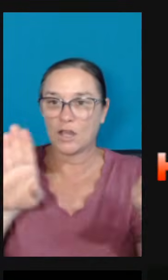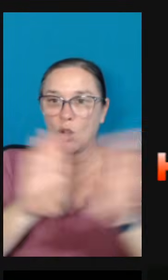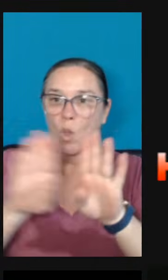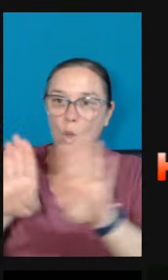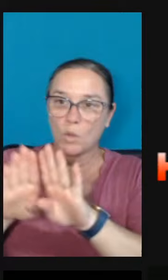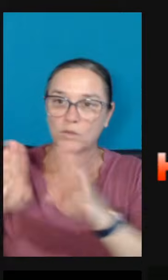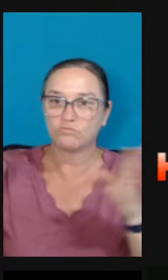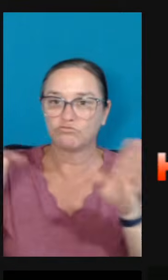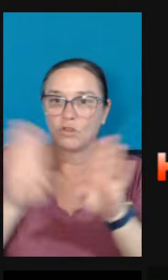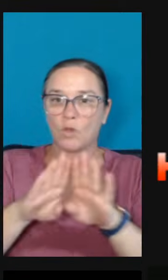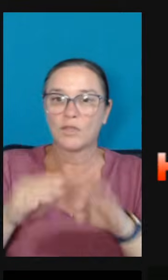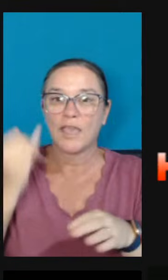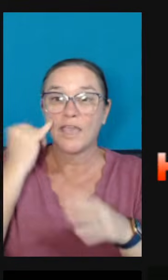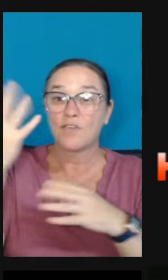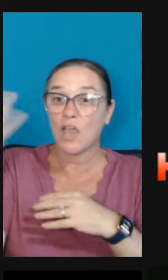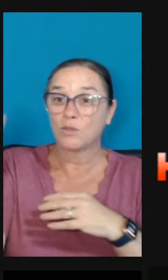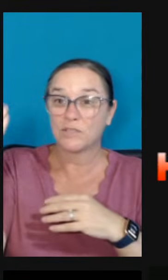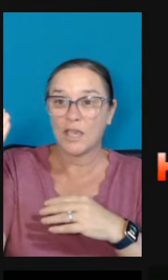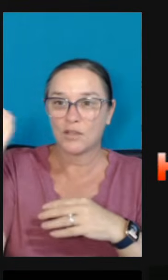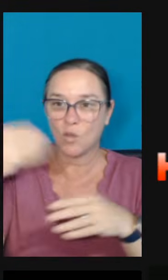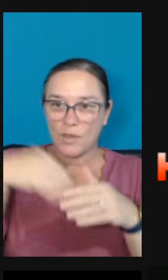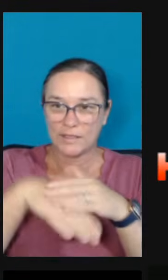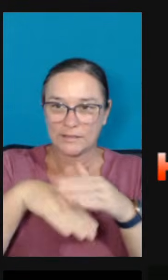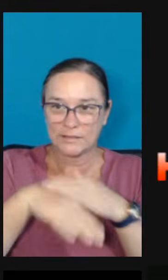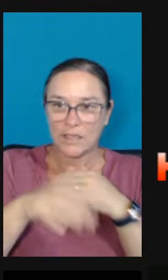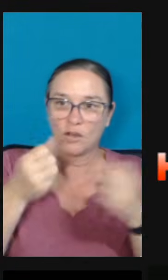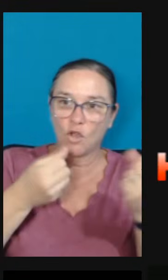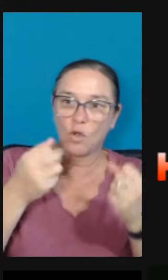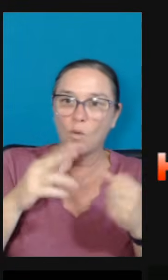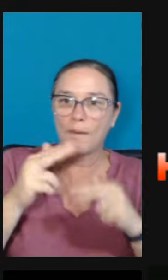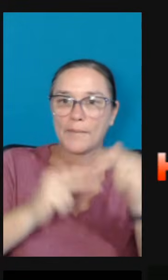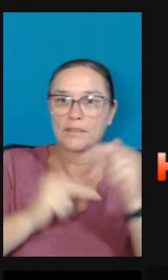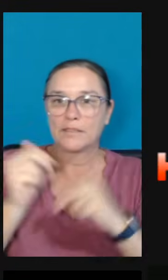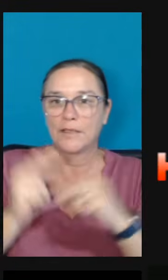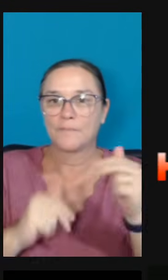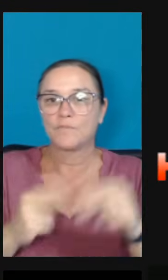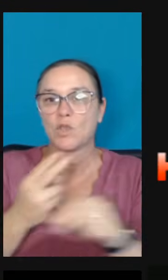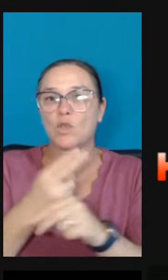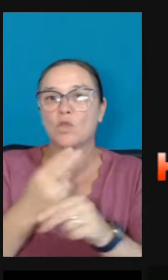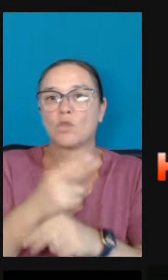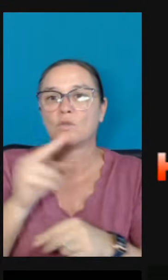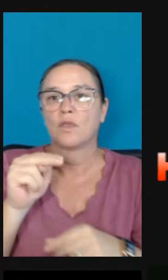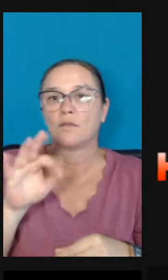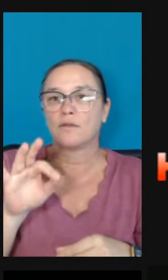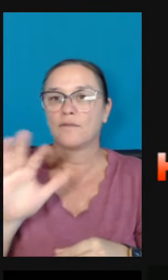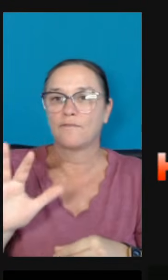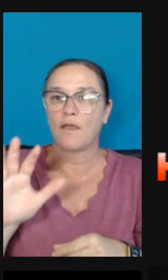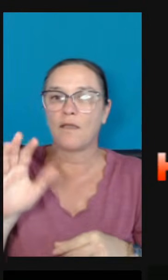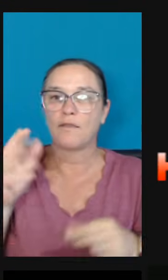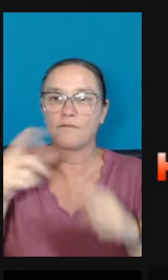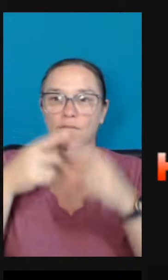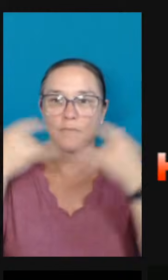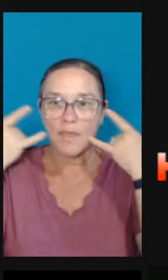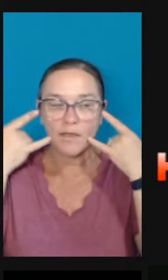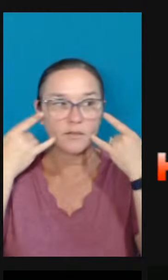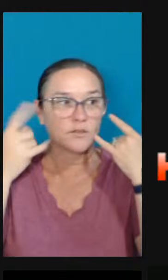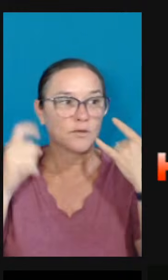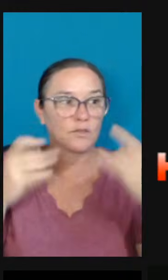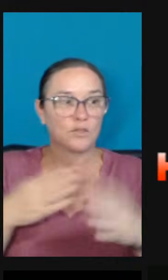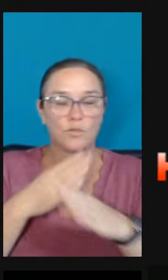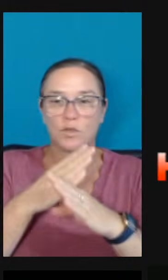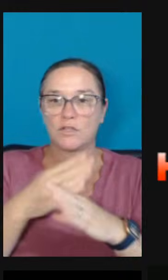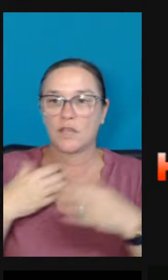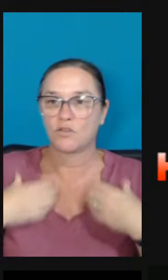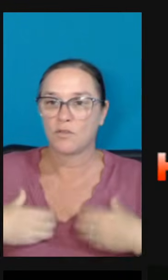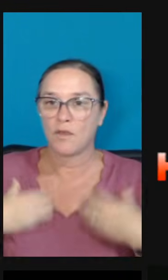outside, seek shelter, like a car or building. Use an N95 mask to protect your lungs. Heed guidance